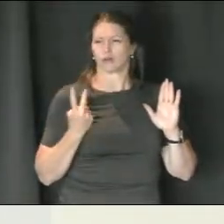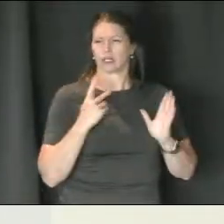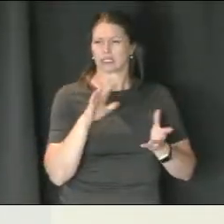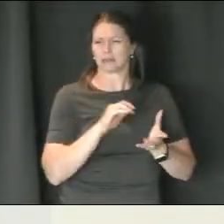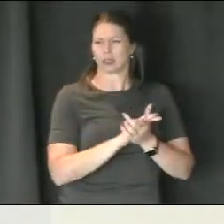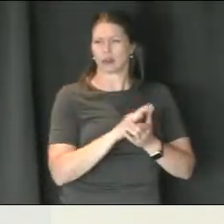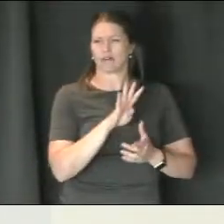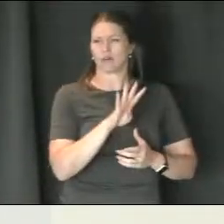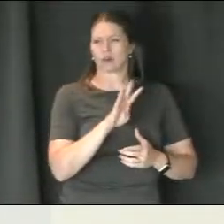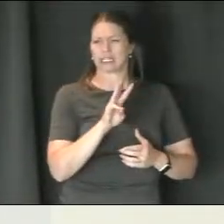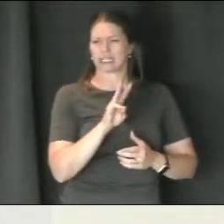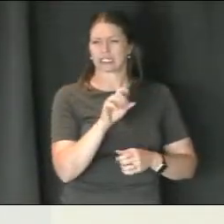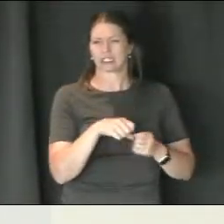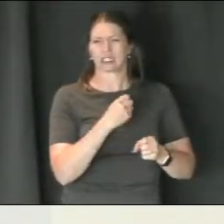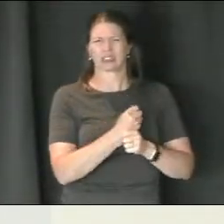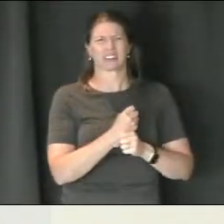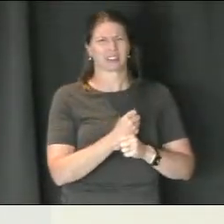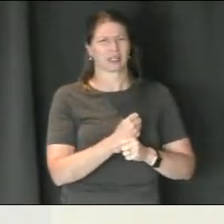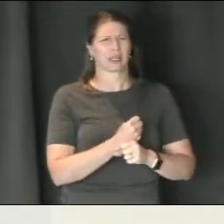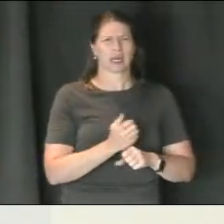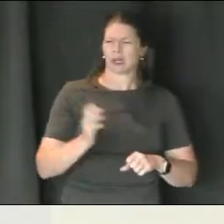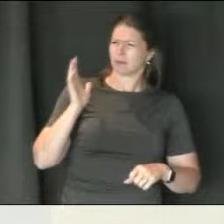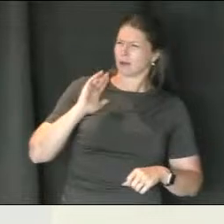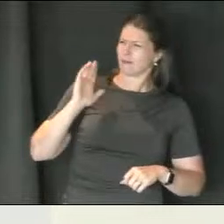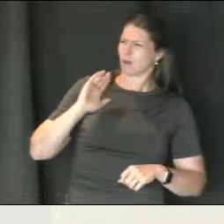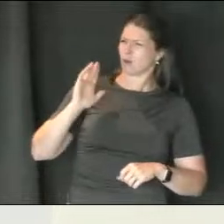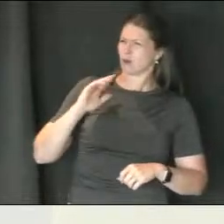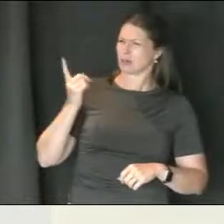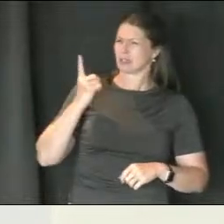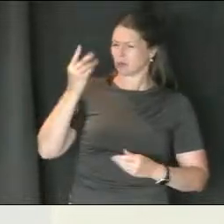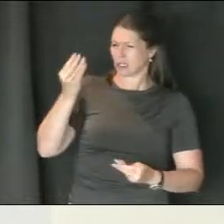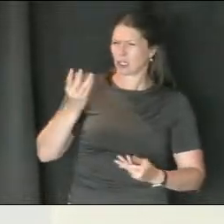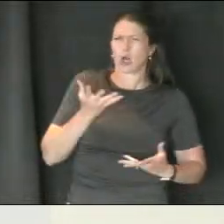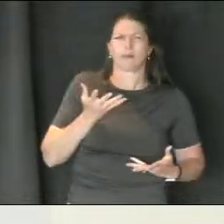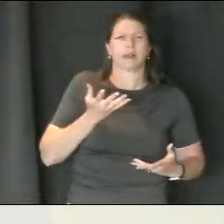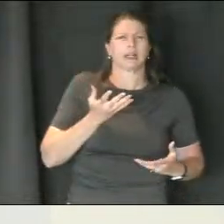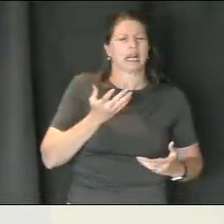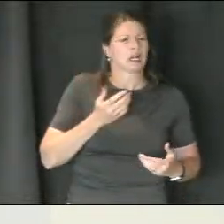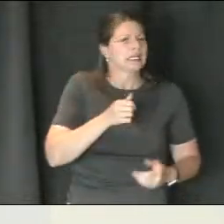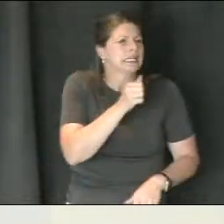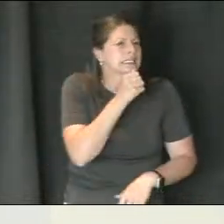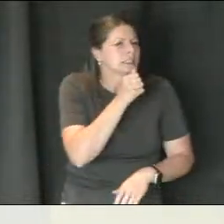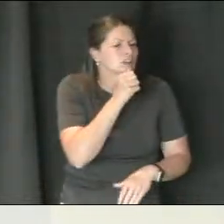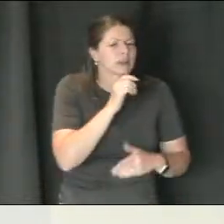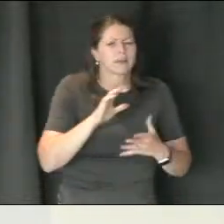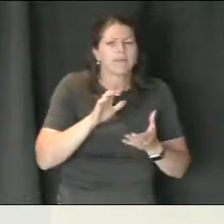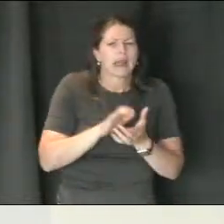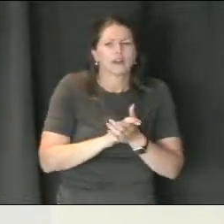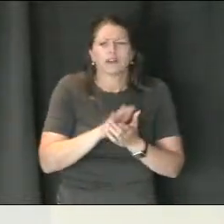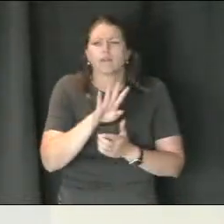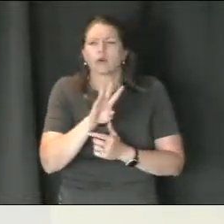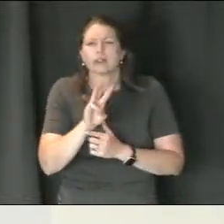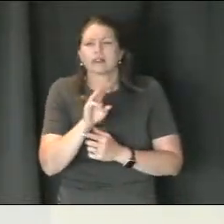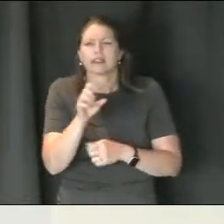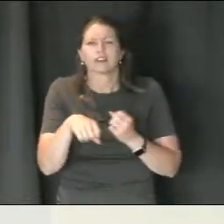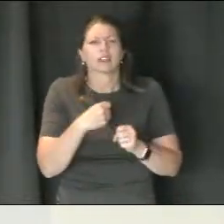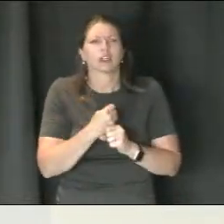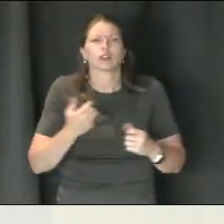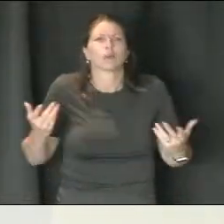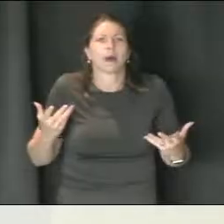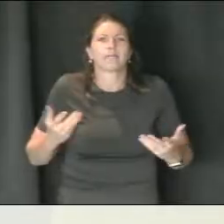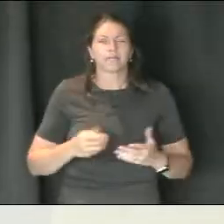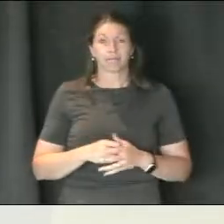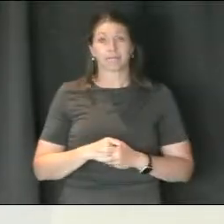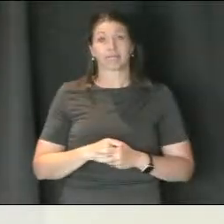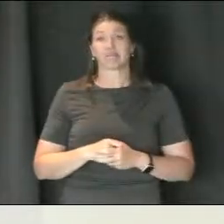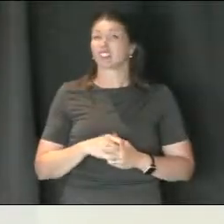fellow said to me, you know, do you have any secret to how you've managed to stay together this long and so on? Well,